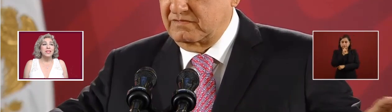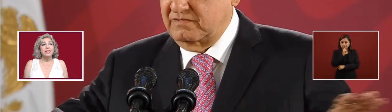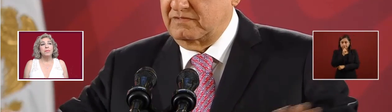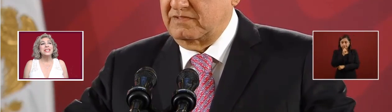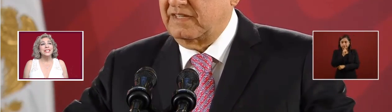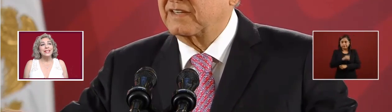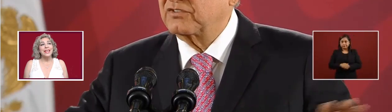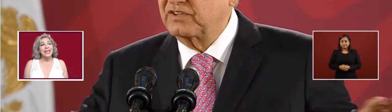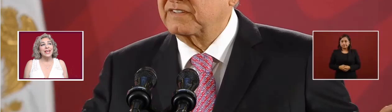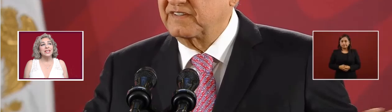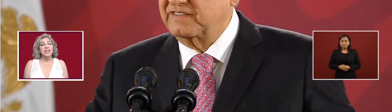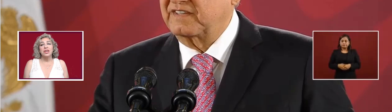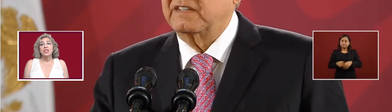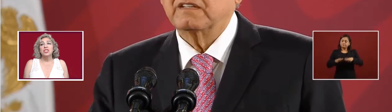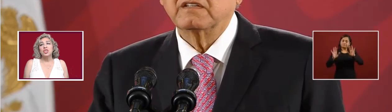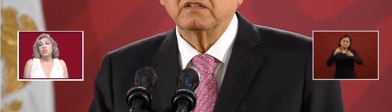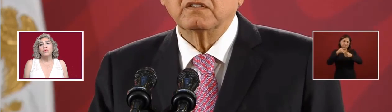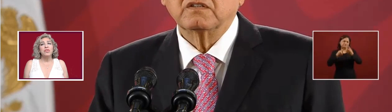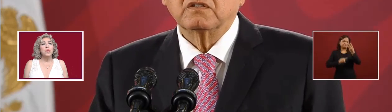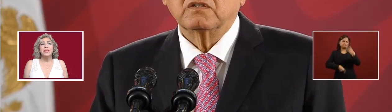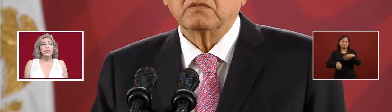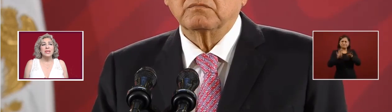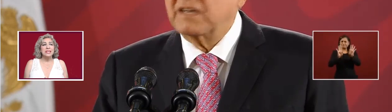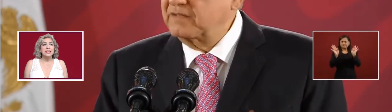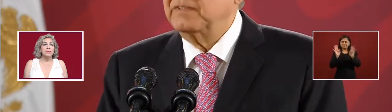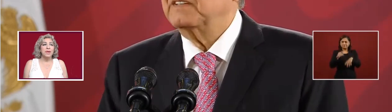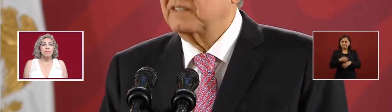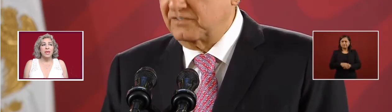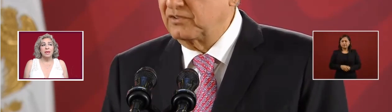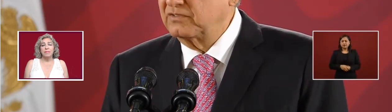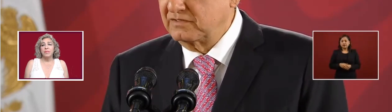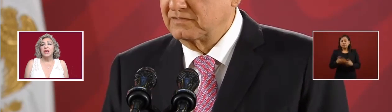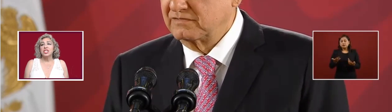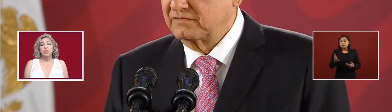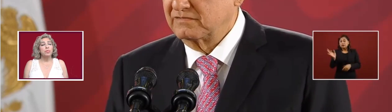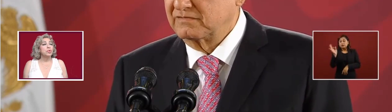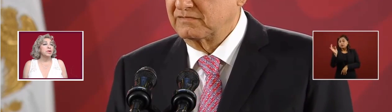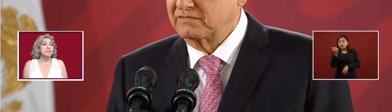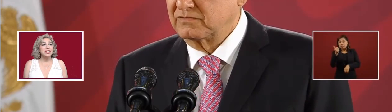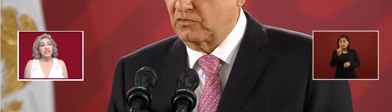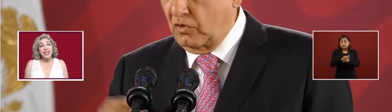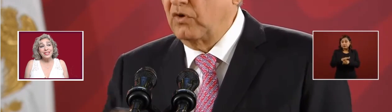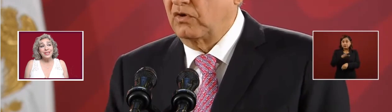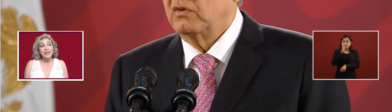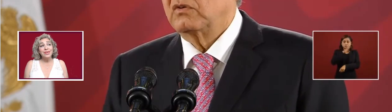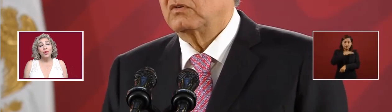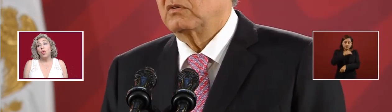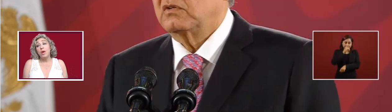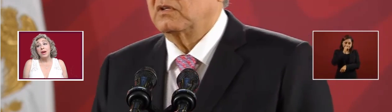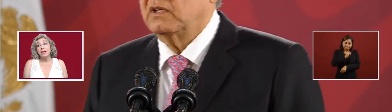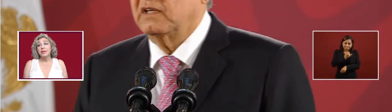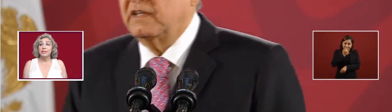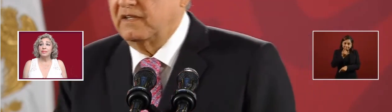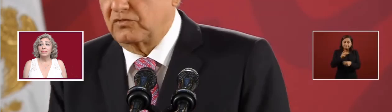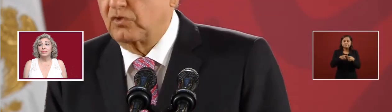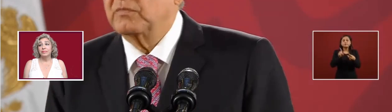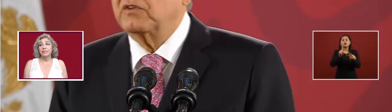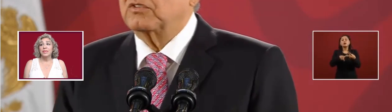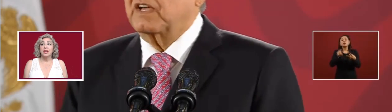Or, the, the budget that they get. So, for whatever reasons it might be. So, poor administration, or,